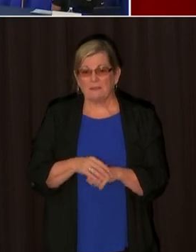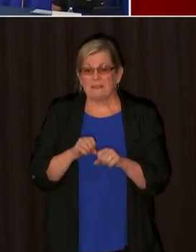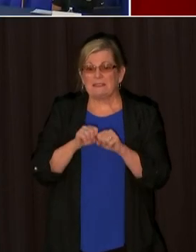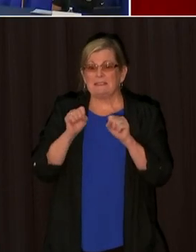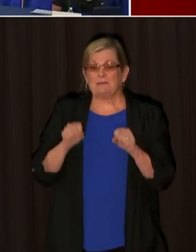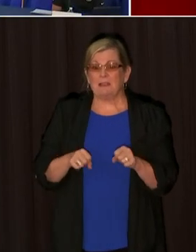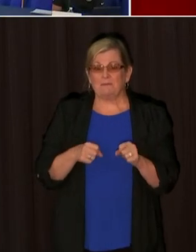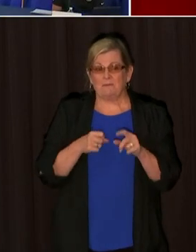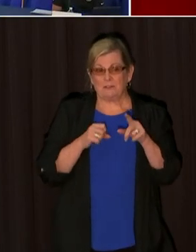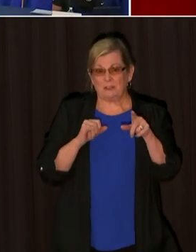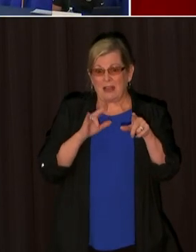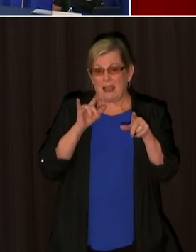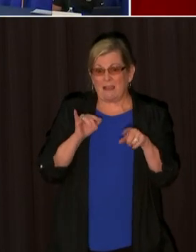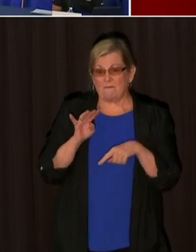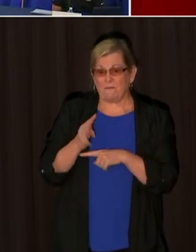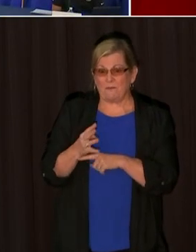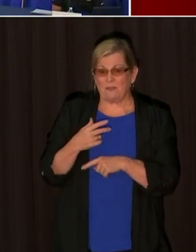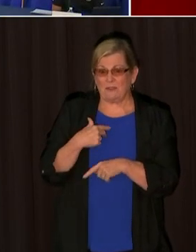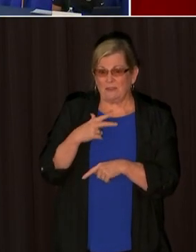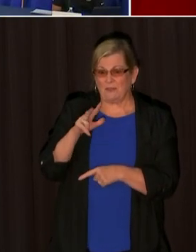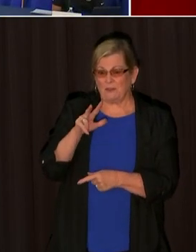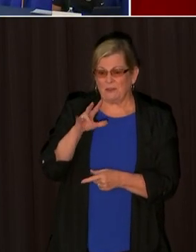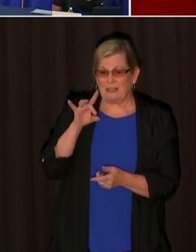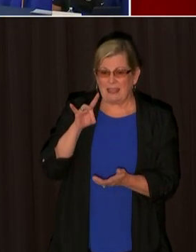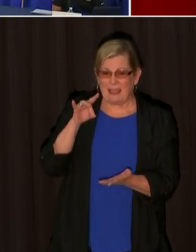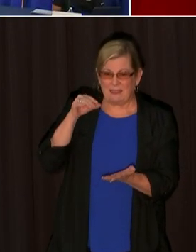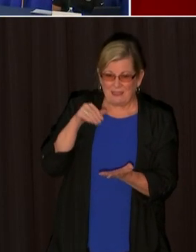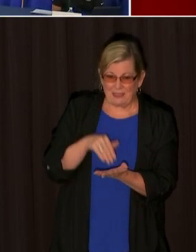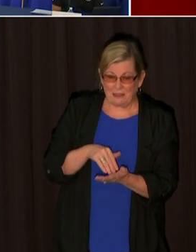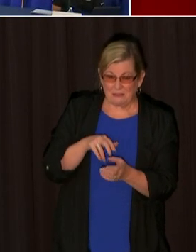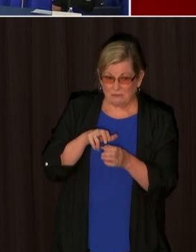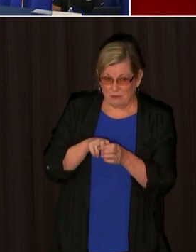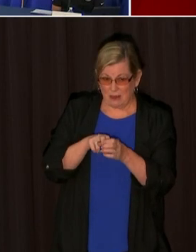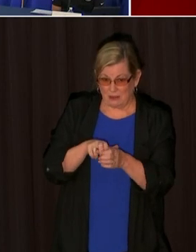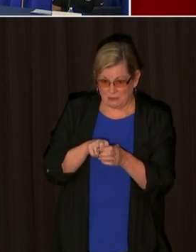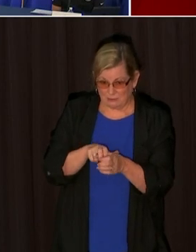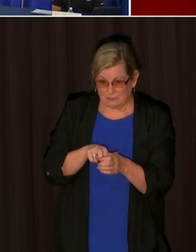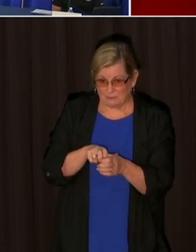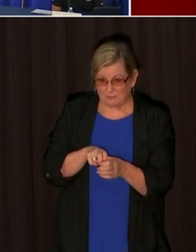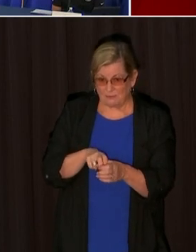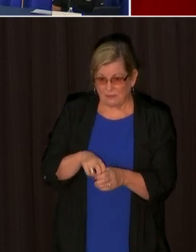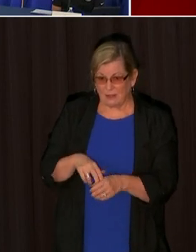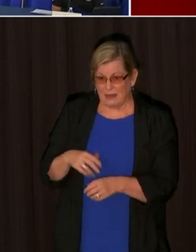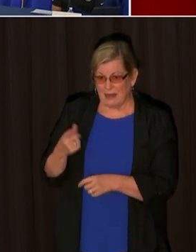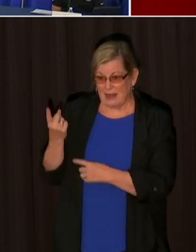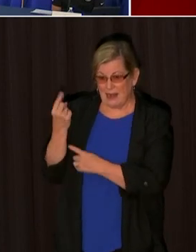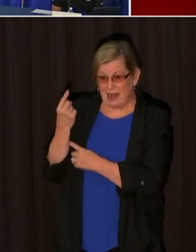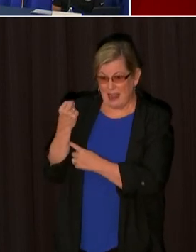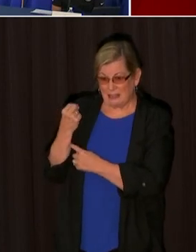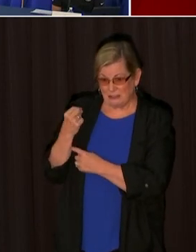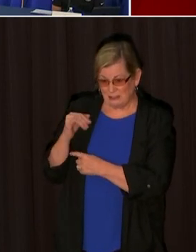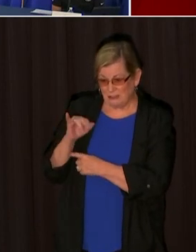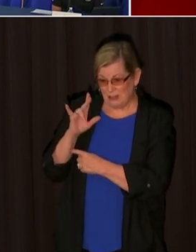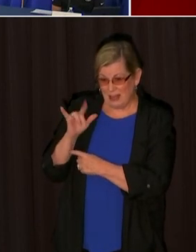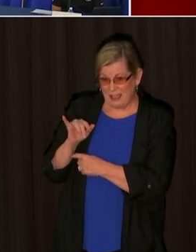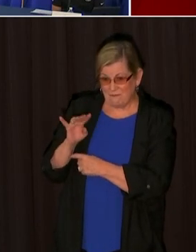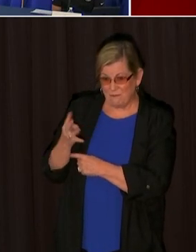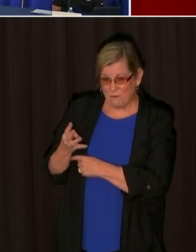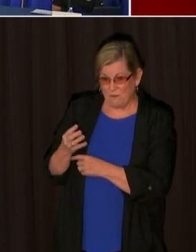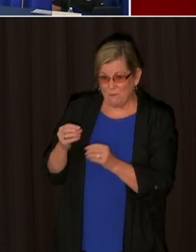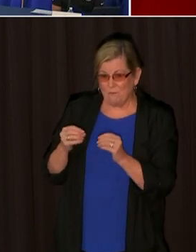there's 38,000 rides. Compare that to last 4th of July, over